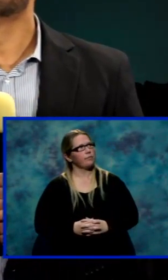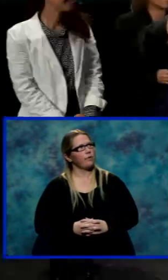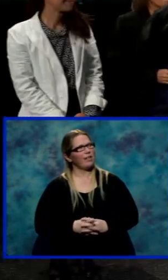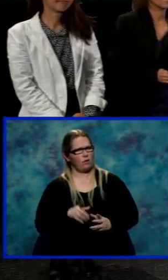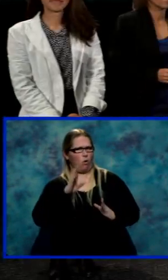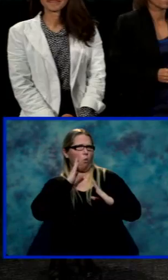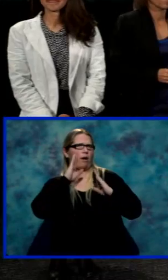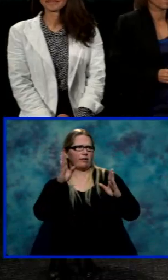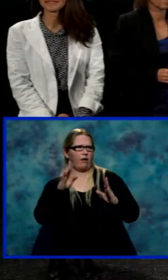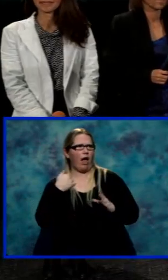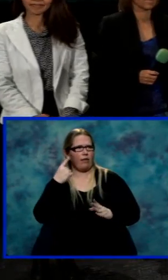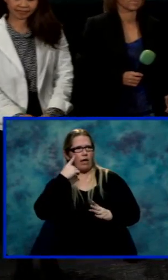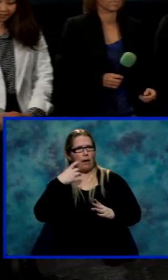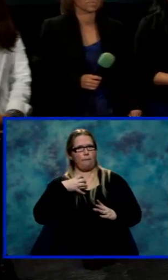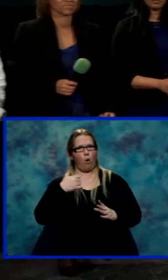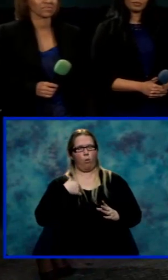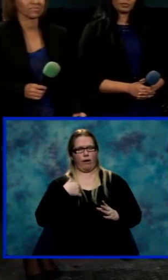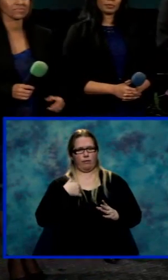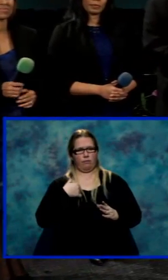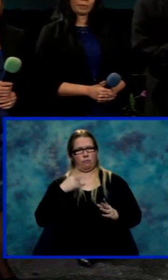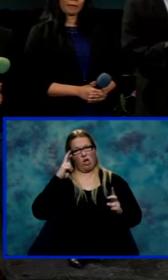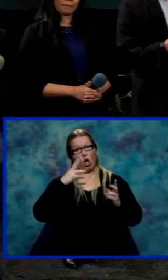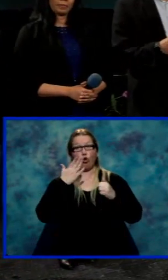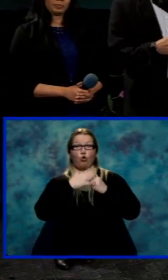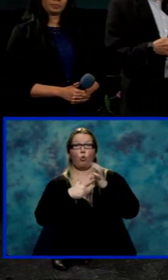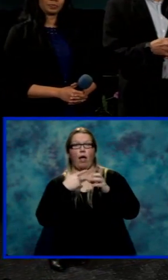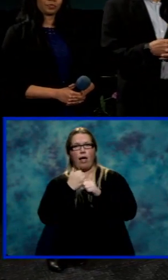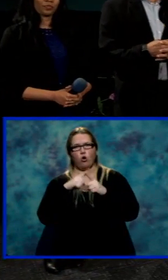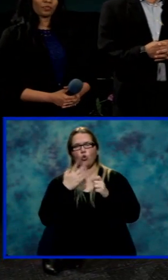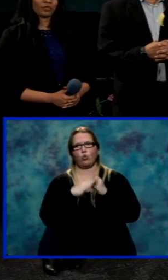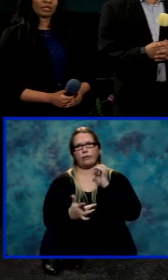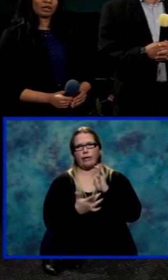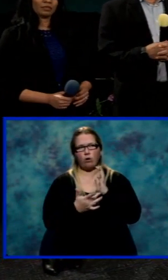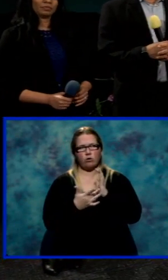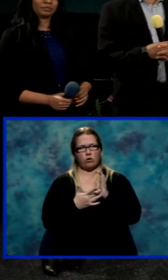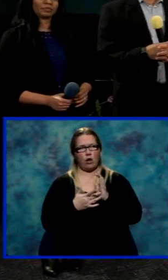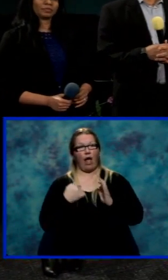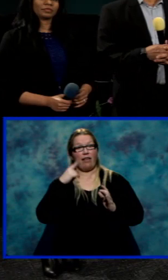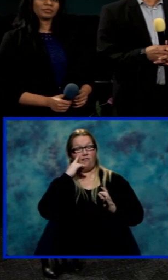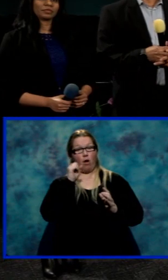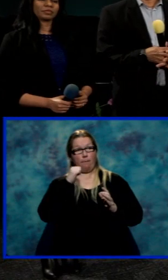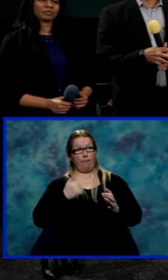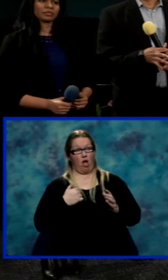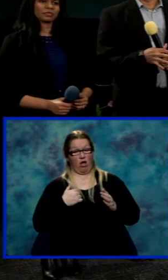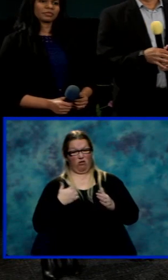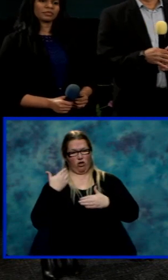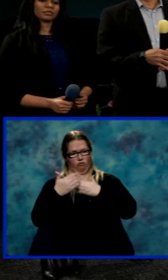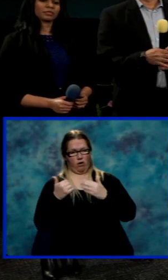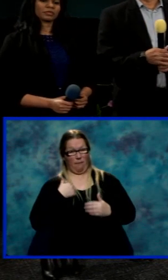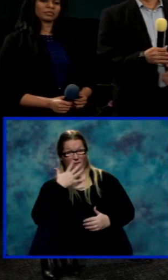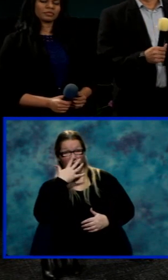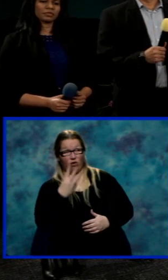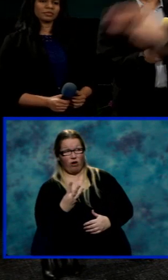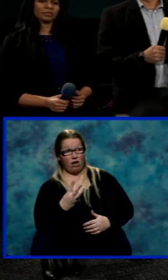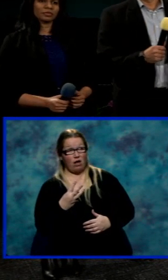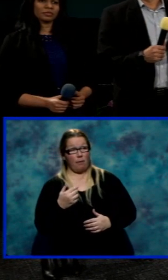wonderful thing, and I think the more we go into the new age, you know, the more we're going to see, especially from my generation, I'm 53, but really I'm